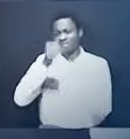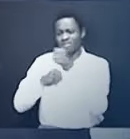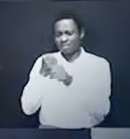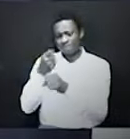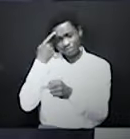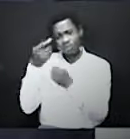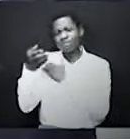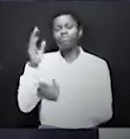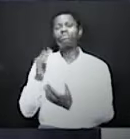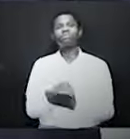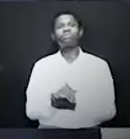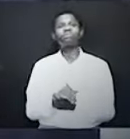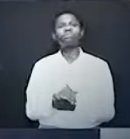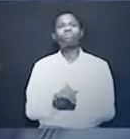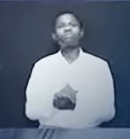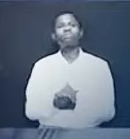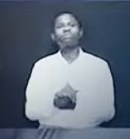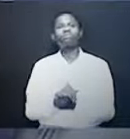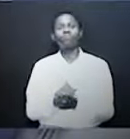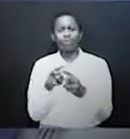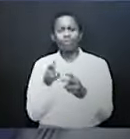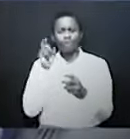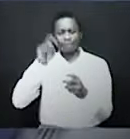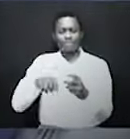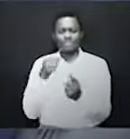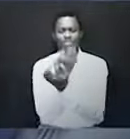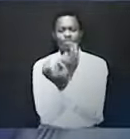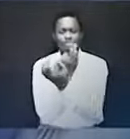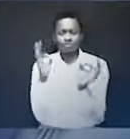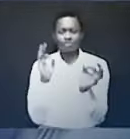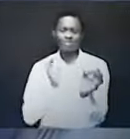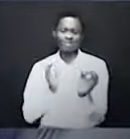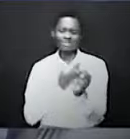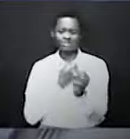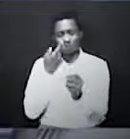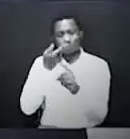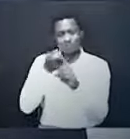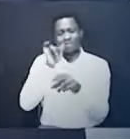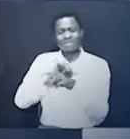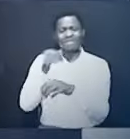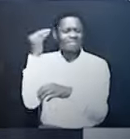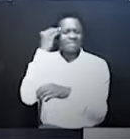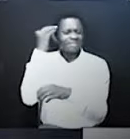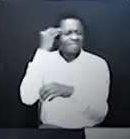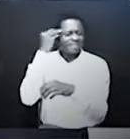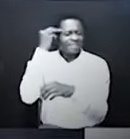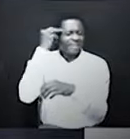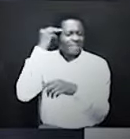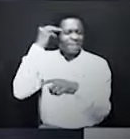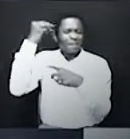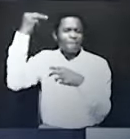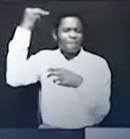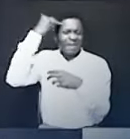2023 is God's year. So we need to emancipate ourselves from this slavery mentality because we are sons of